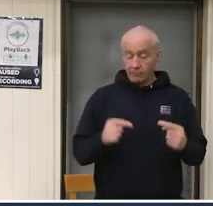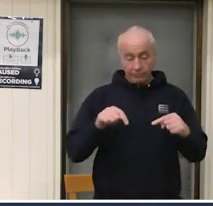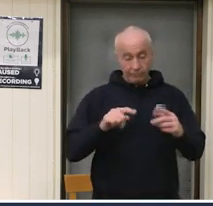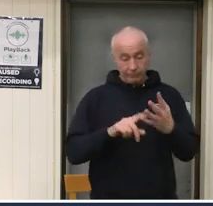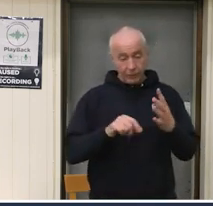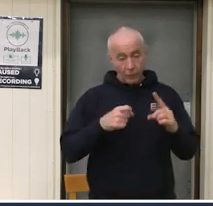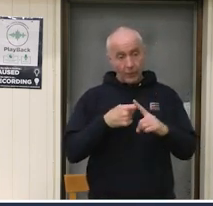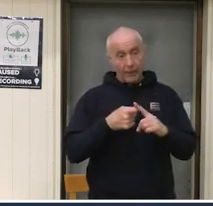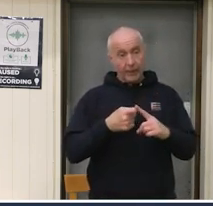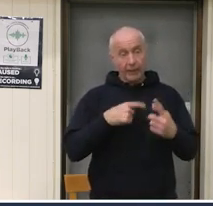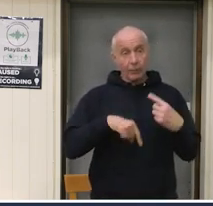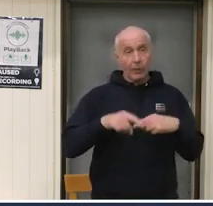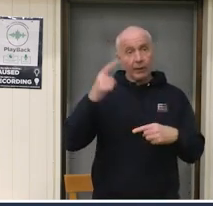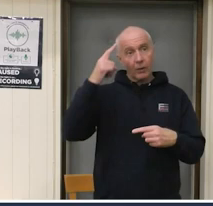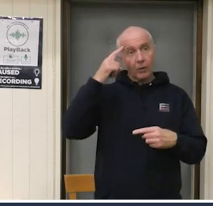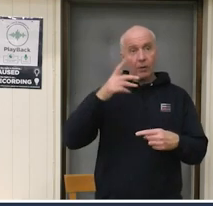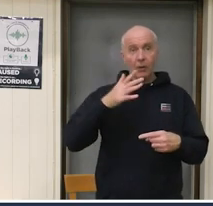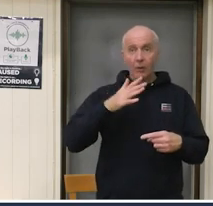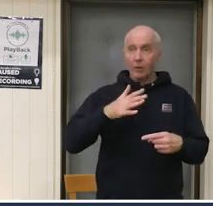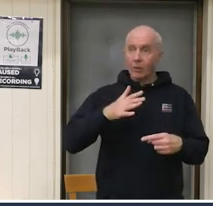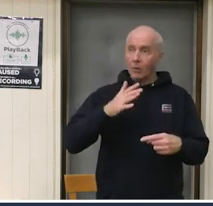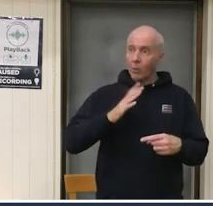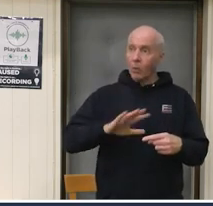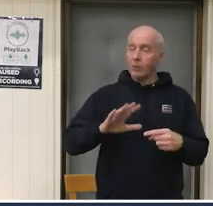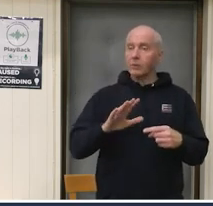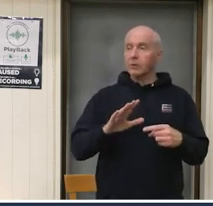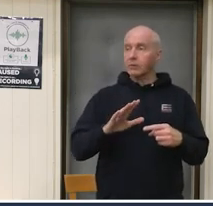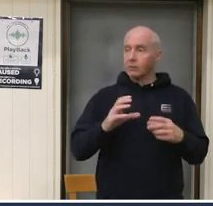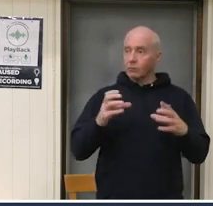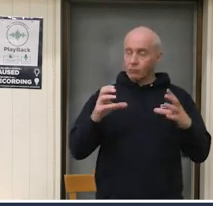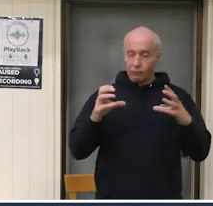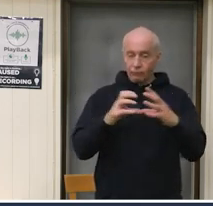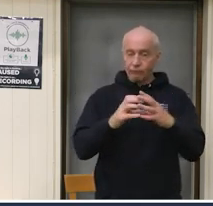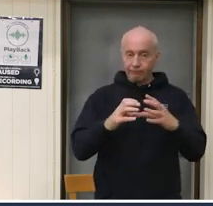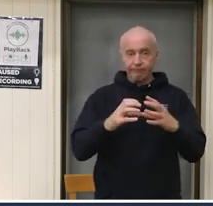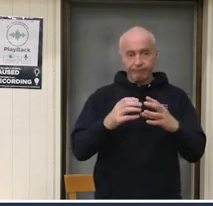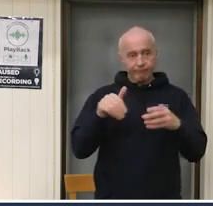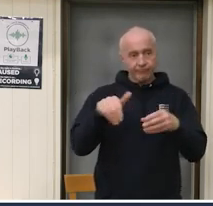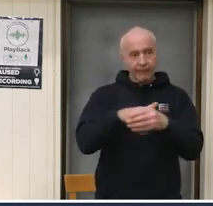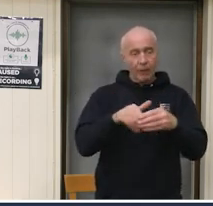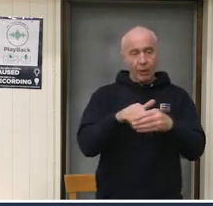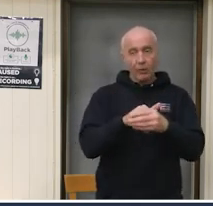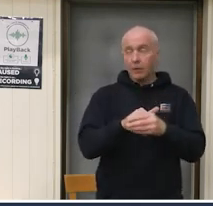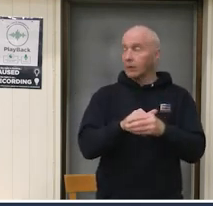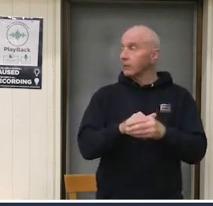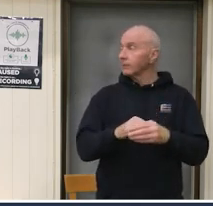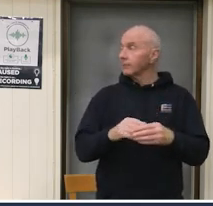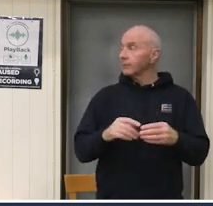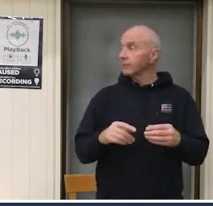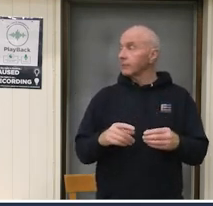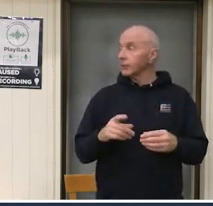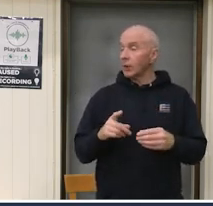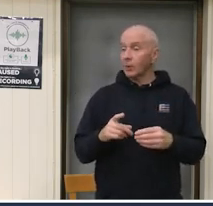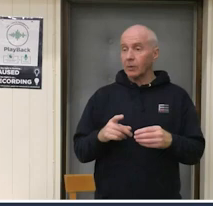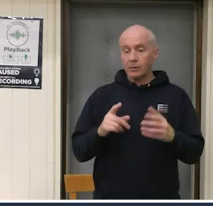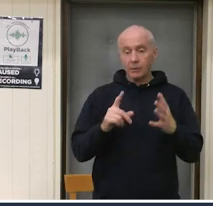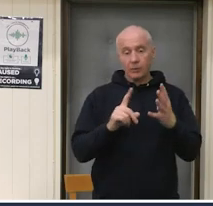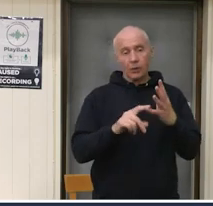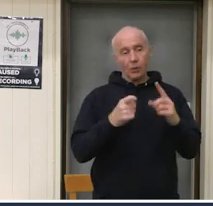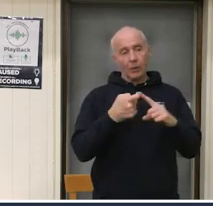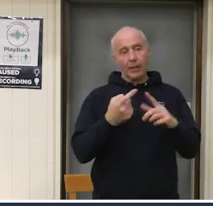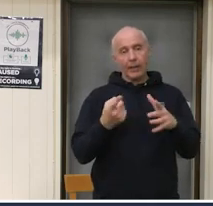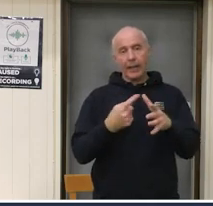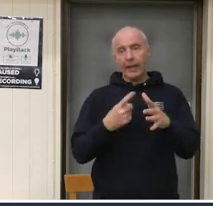small cord apple kind of tokamak with very high magnetic fields. And so the organization UKAEA